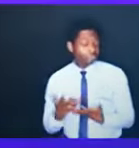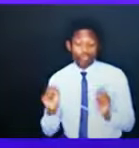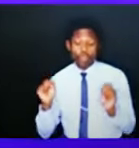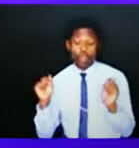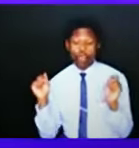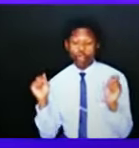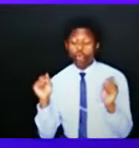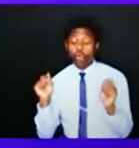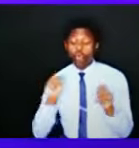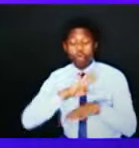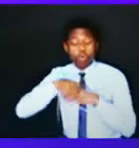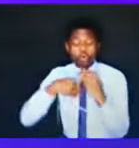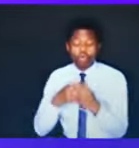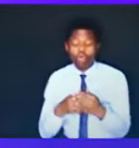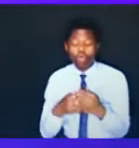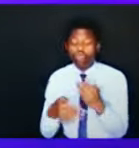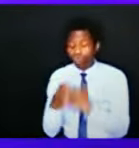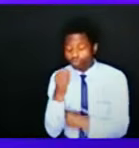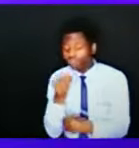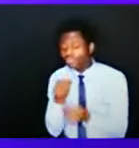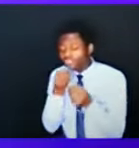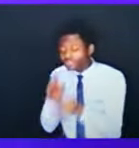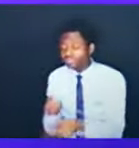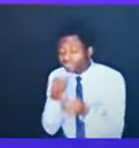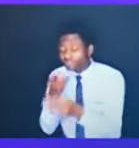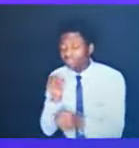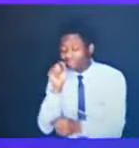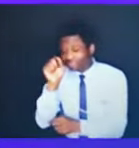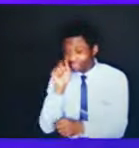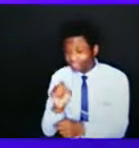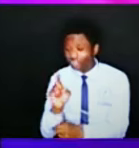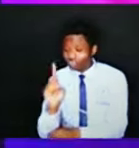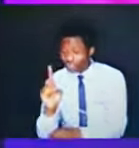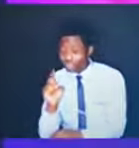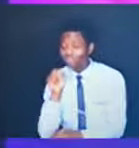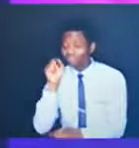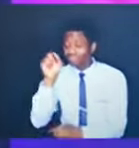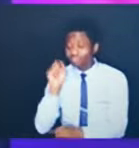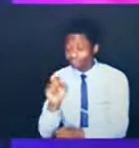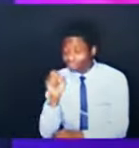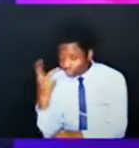was saying from verse 1, verse 2, they were all preambles.